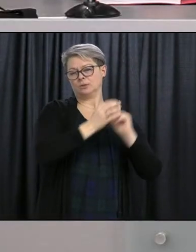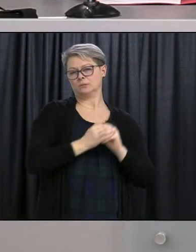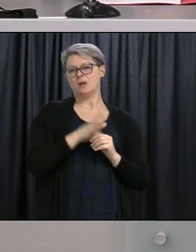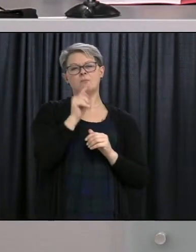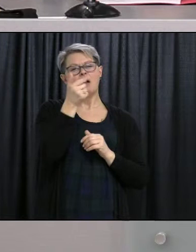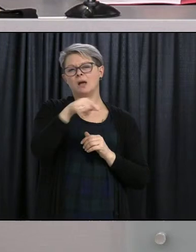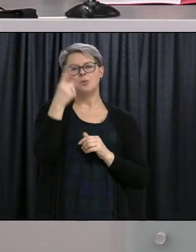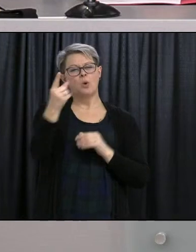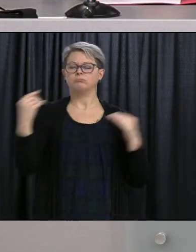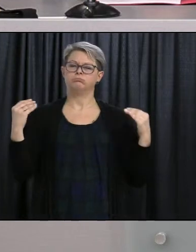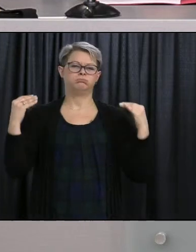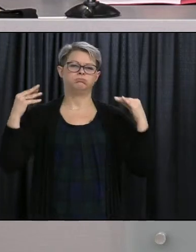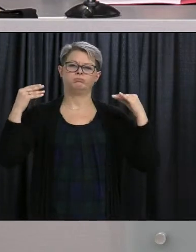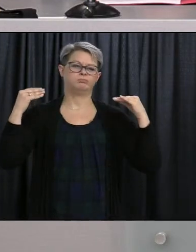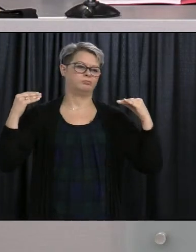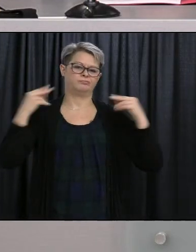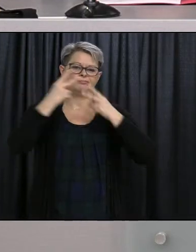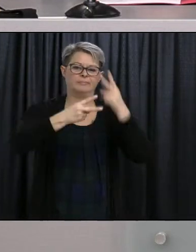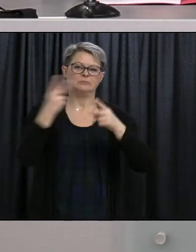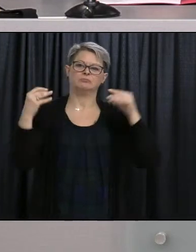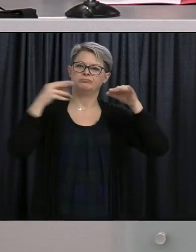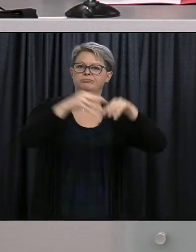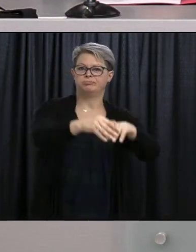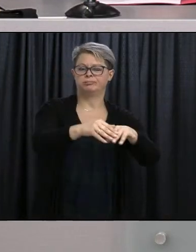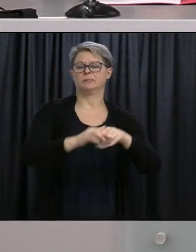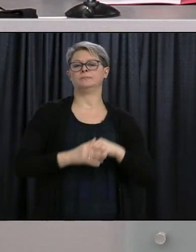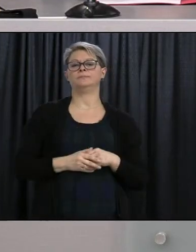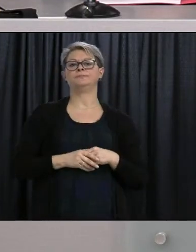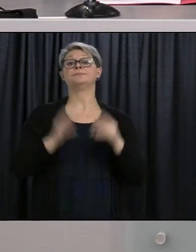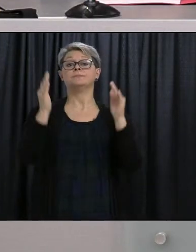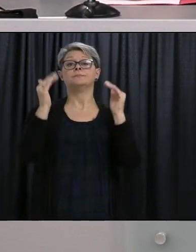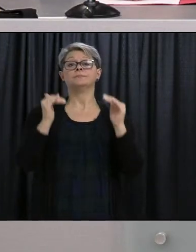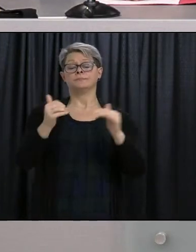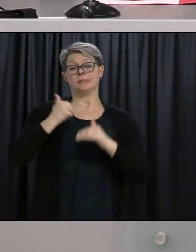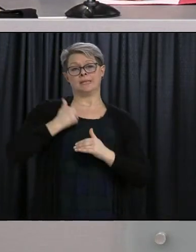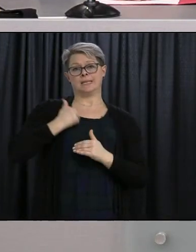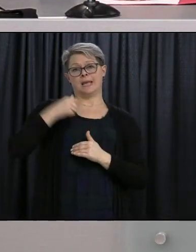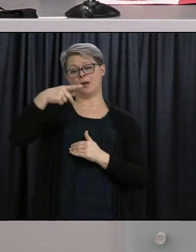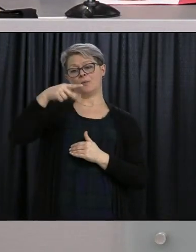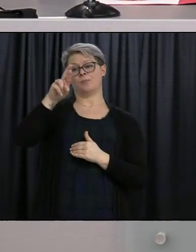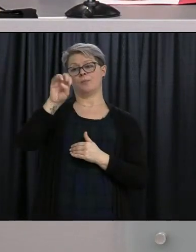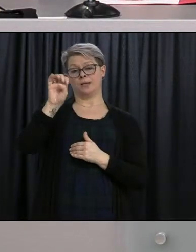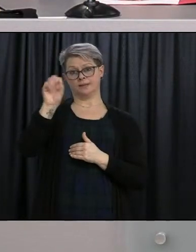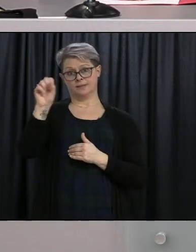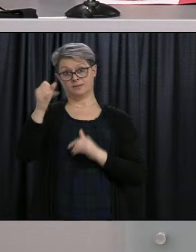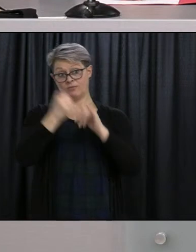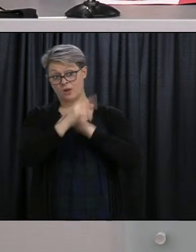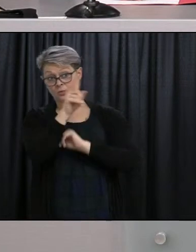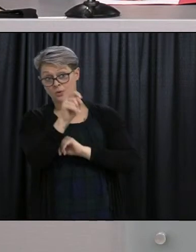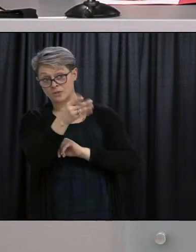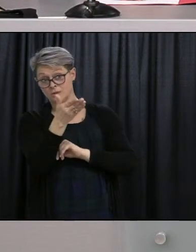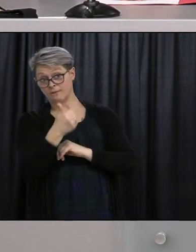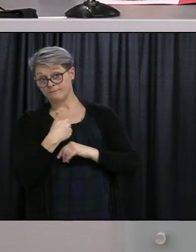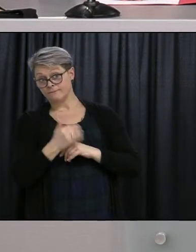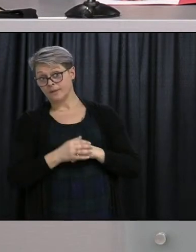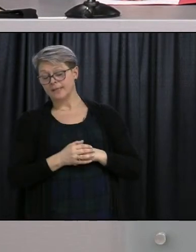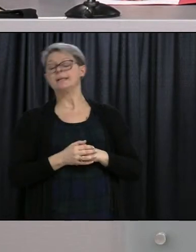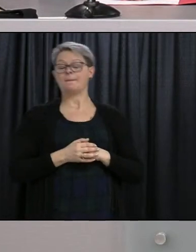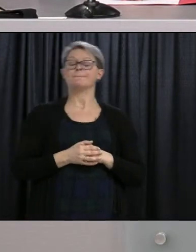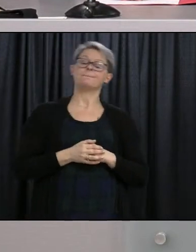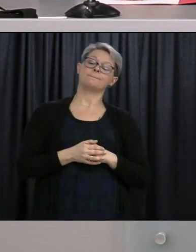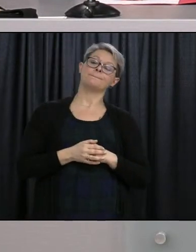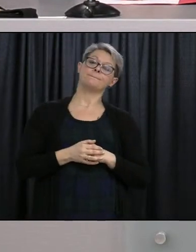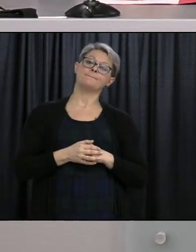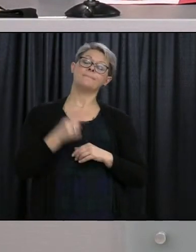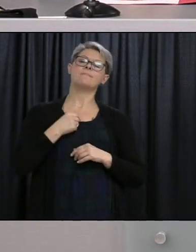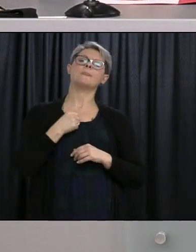Thank you for the clarification. Yes, you're welcome. Sarah Smelly with the Canadian Press. Do you have a final question? Yes, I know